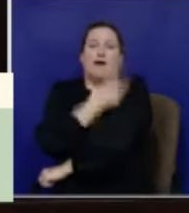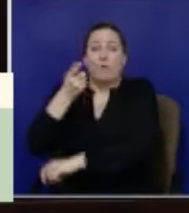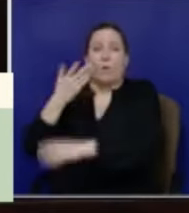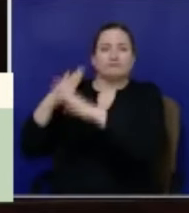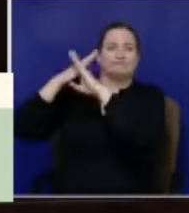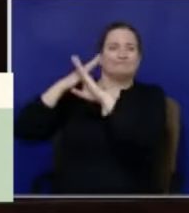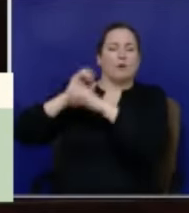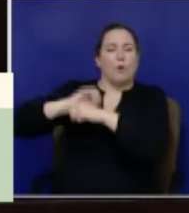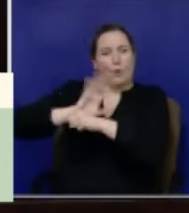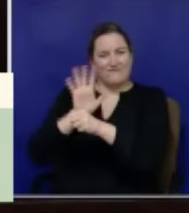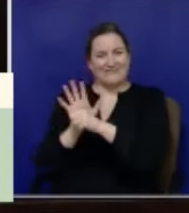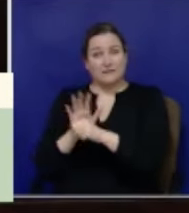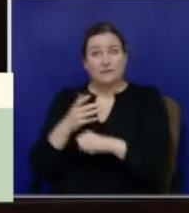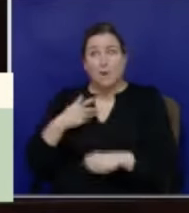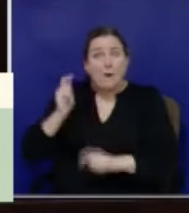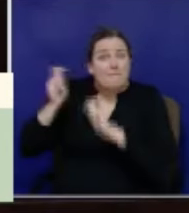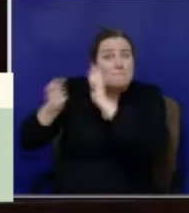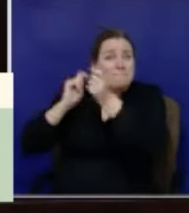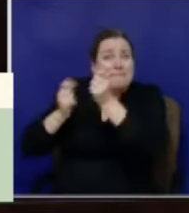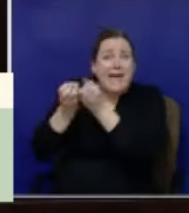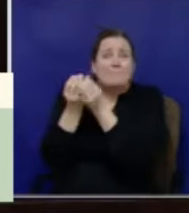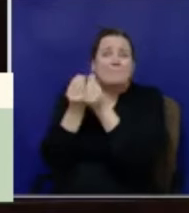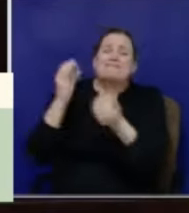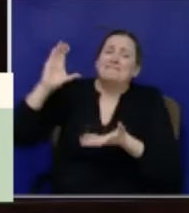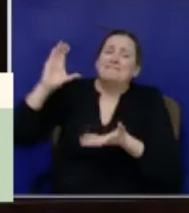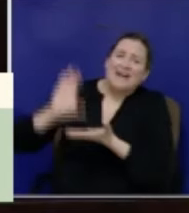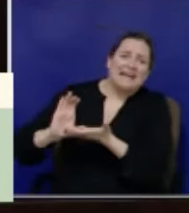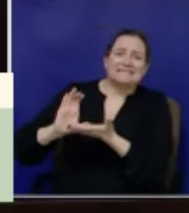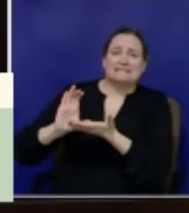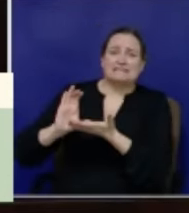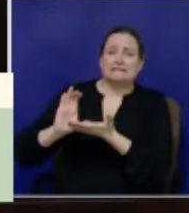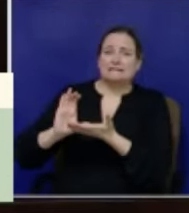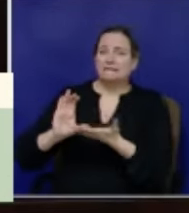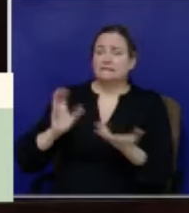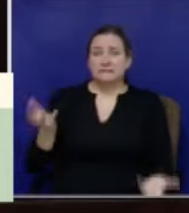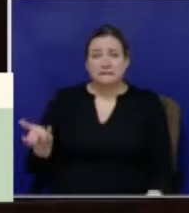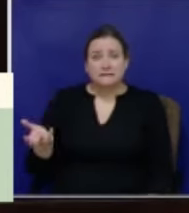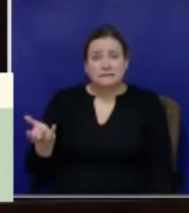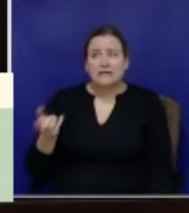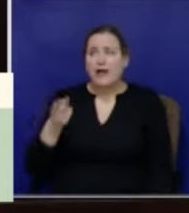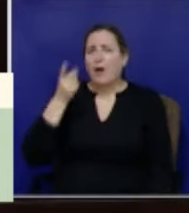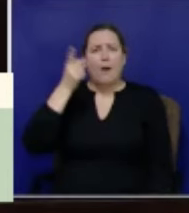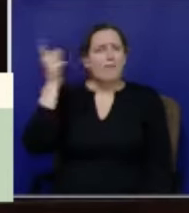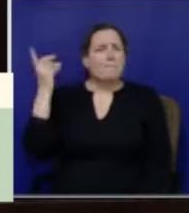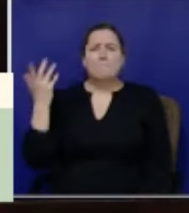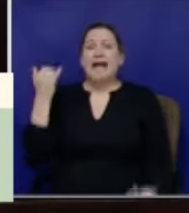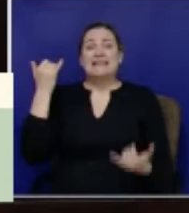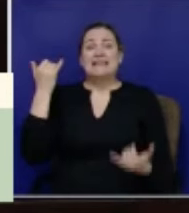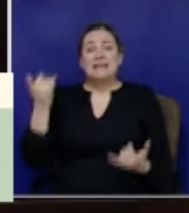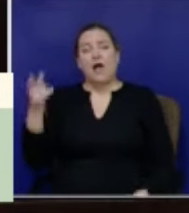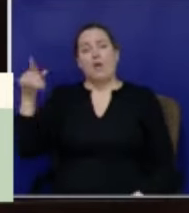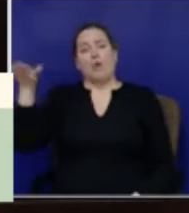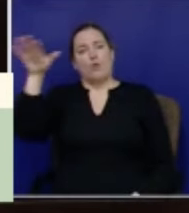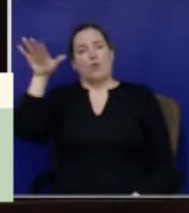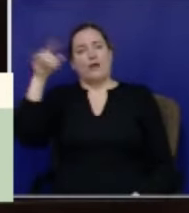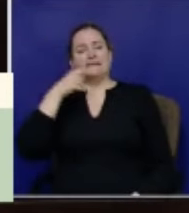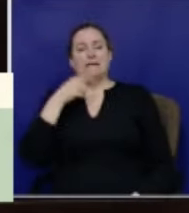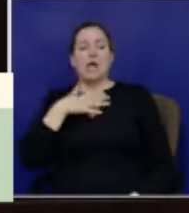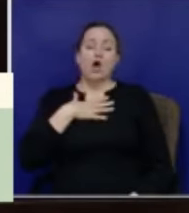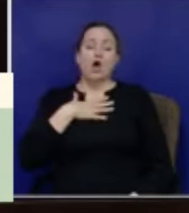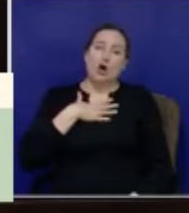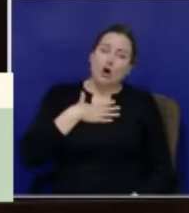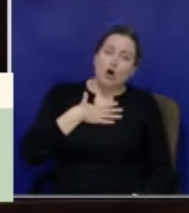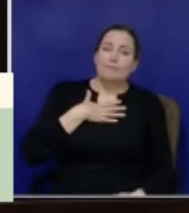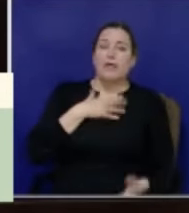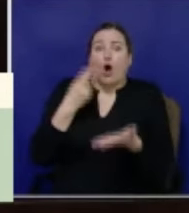for COVID-19 injections on highly unfavorable terms, with manufacturers who have now acknowledged, quote, in